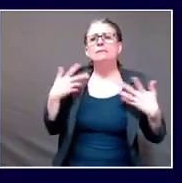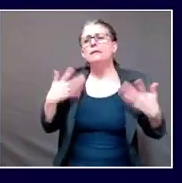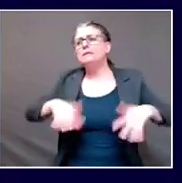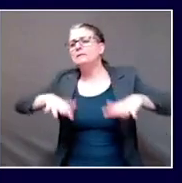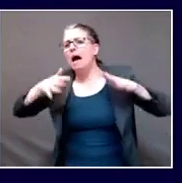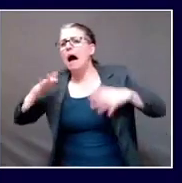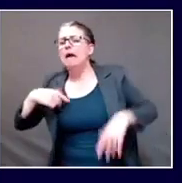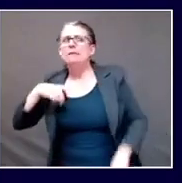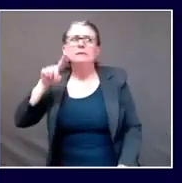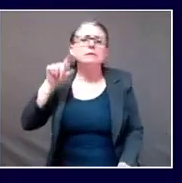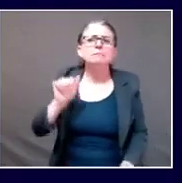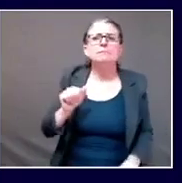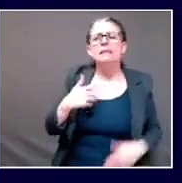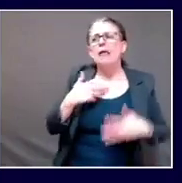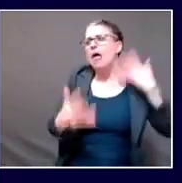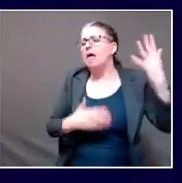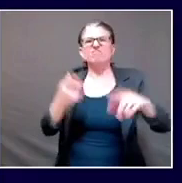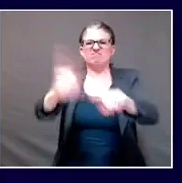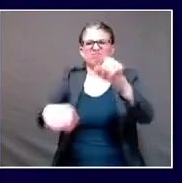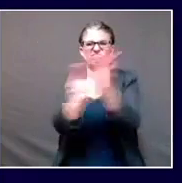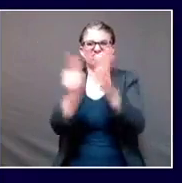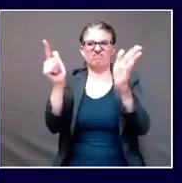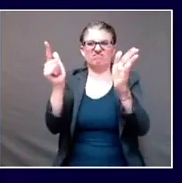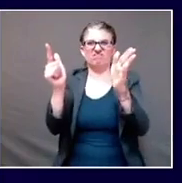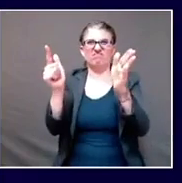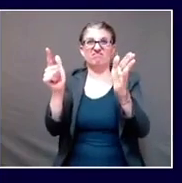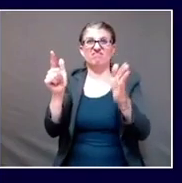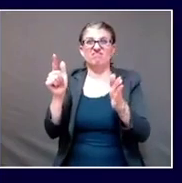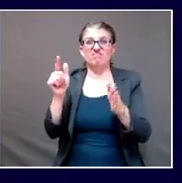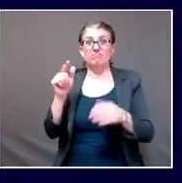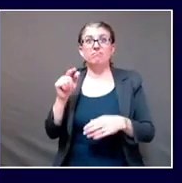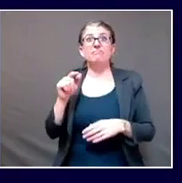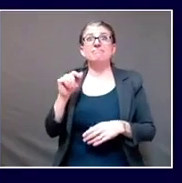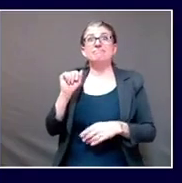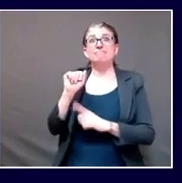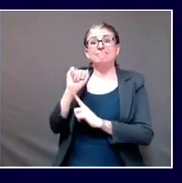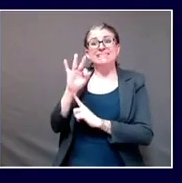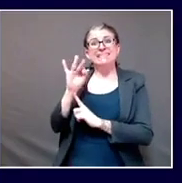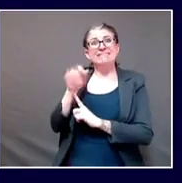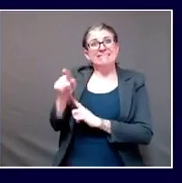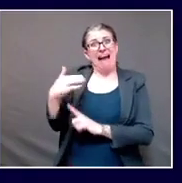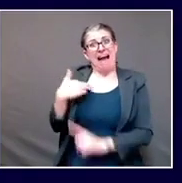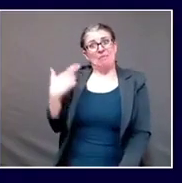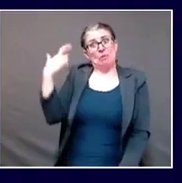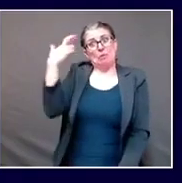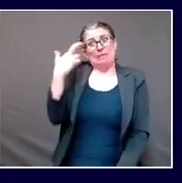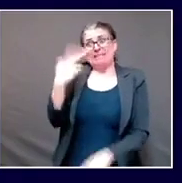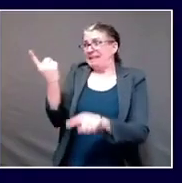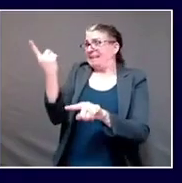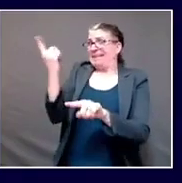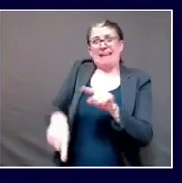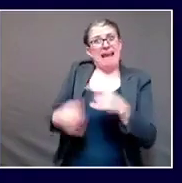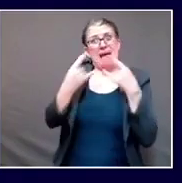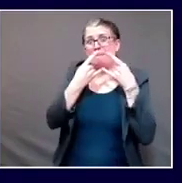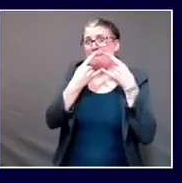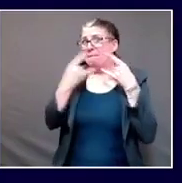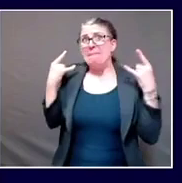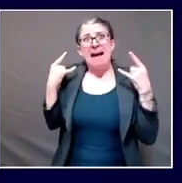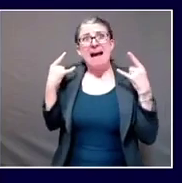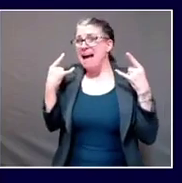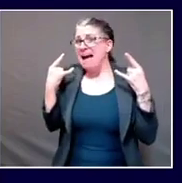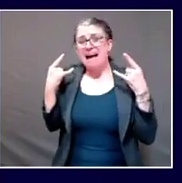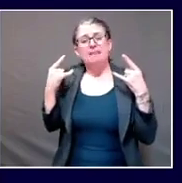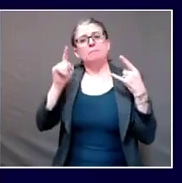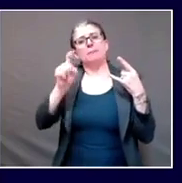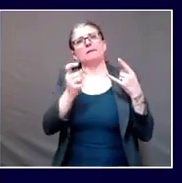or remain in the facility without a mask. Prior to this retail associate retail stores with more than 50,000 square